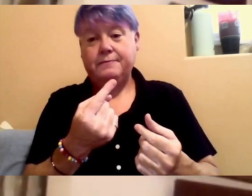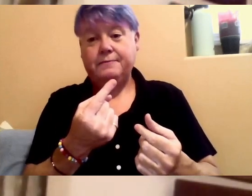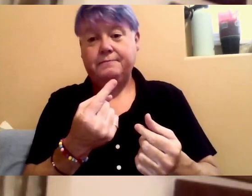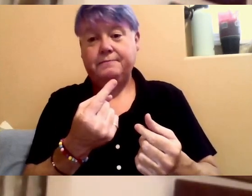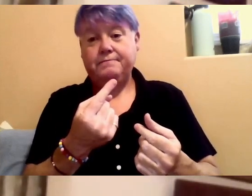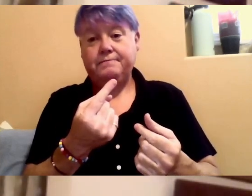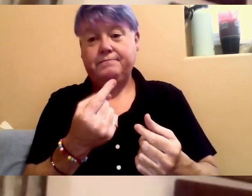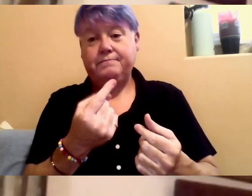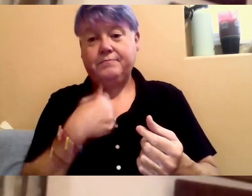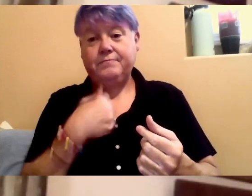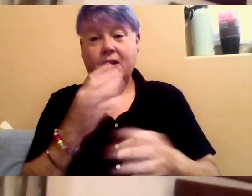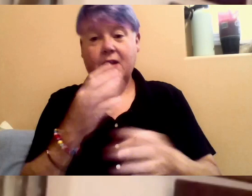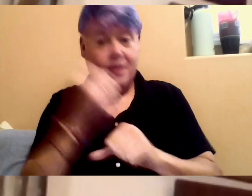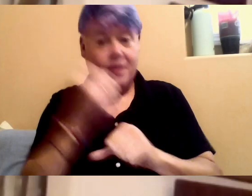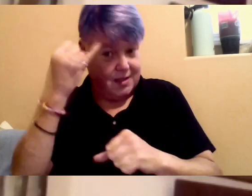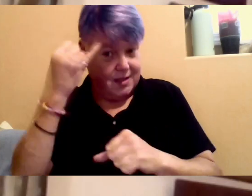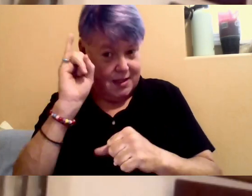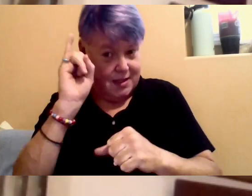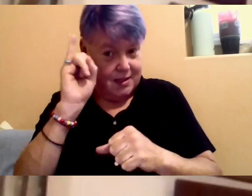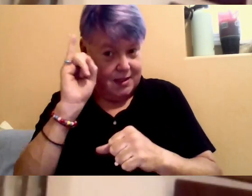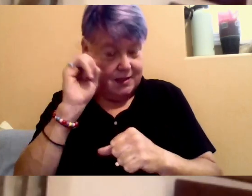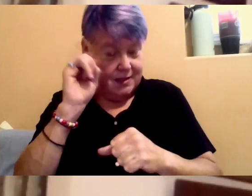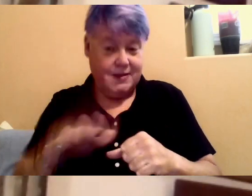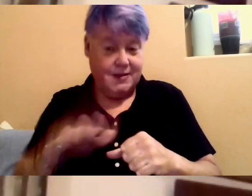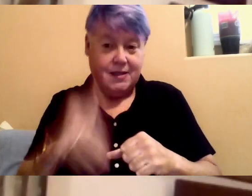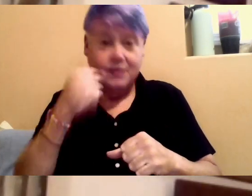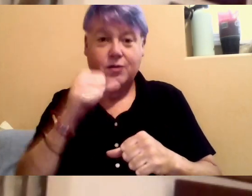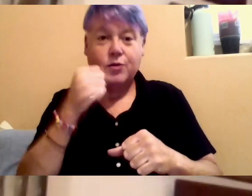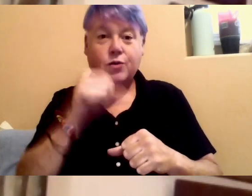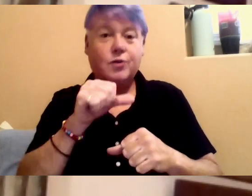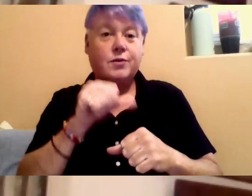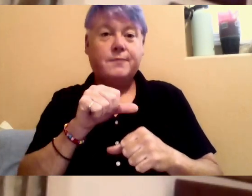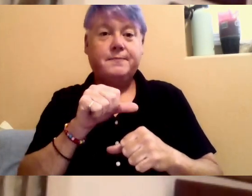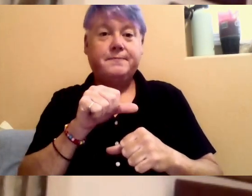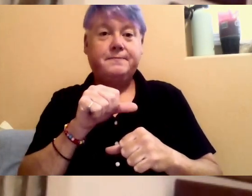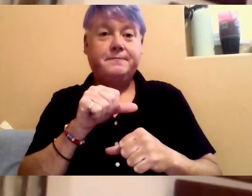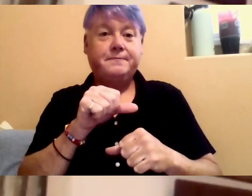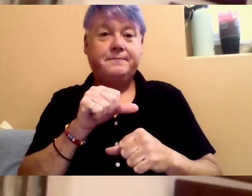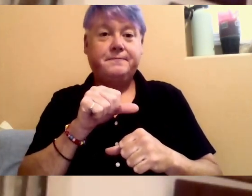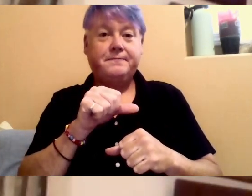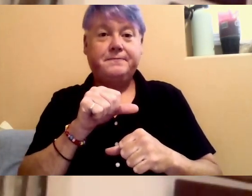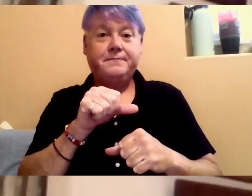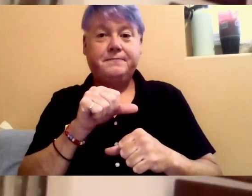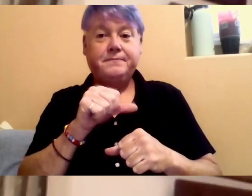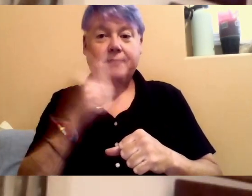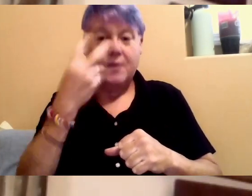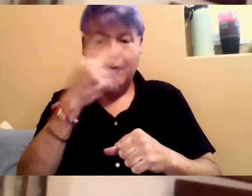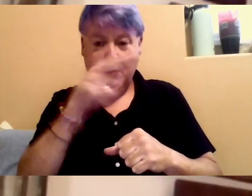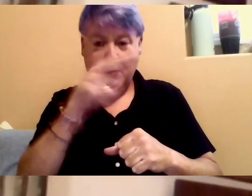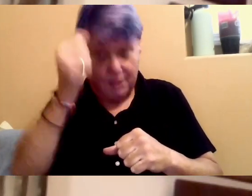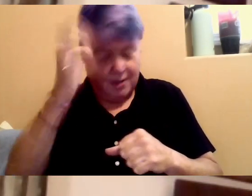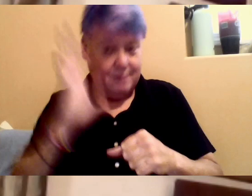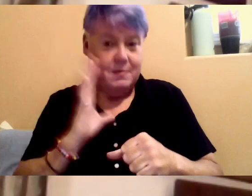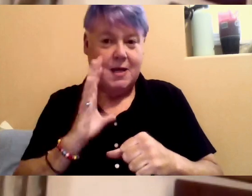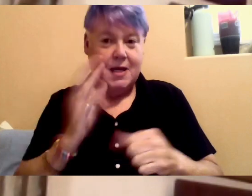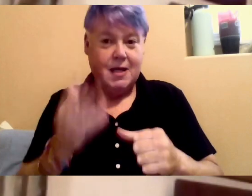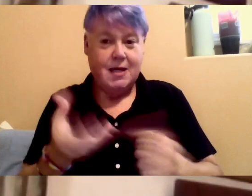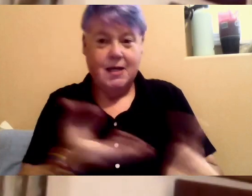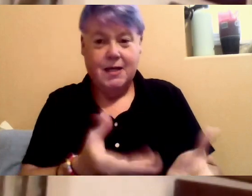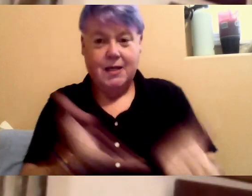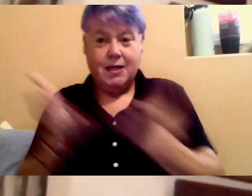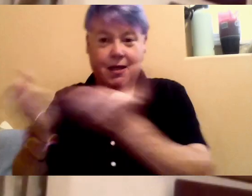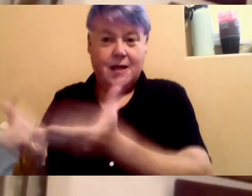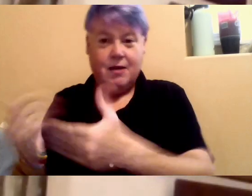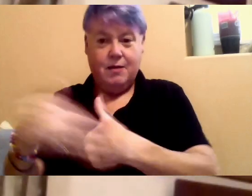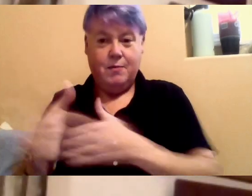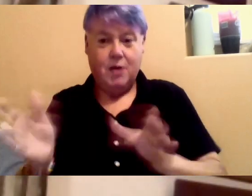I got this idea of this little girl and uh, watching a man carry boxes into the house